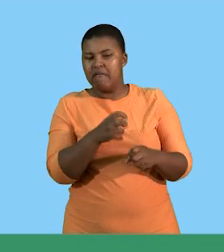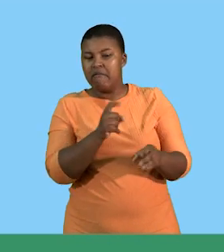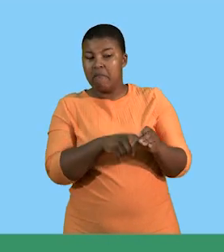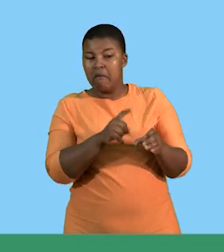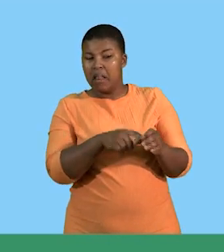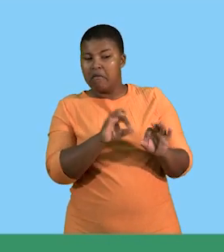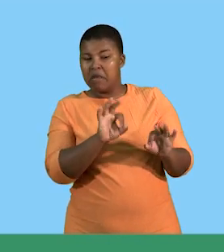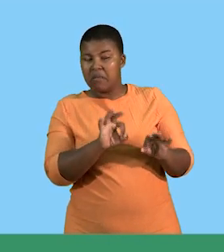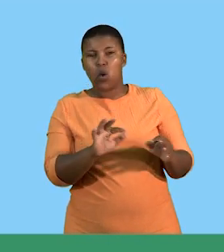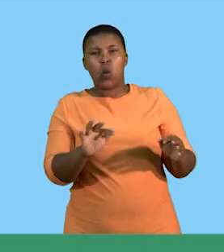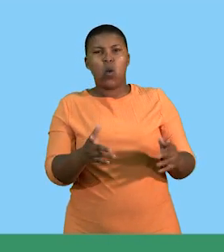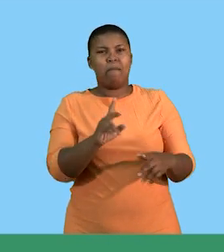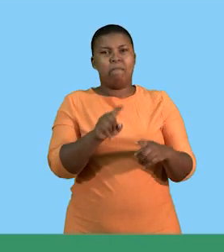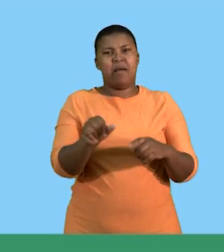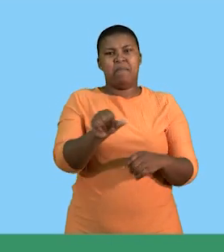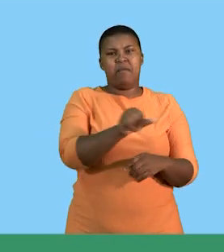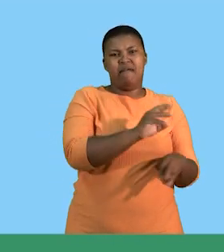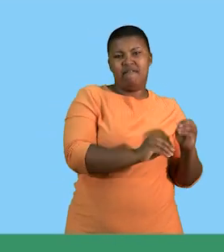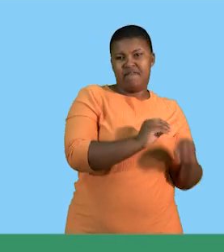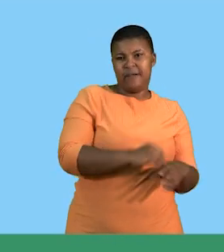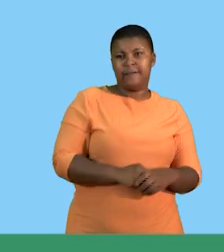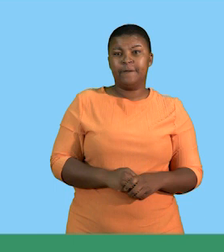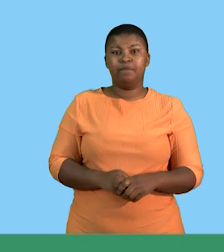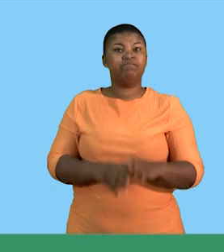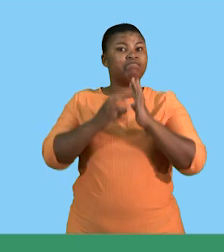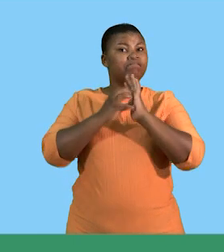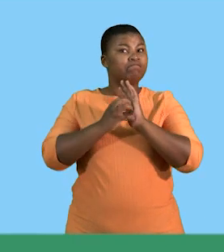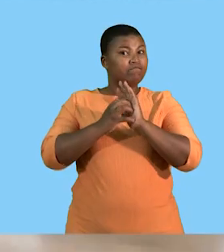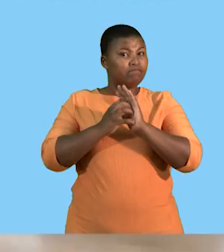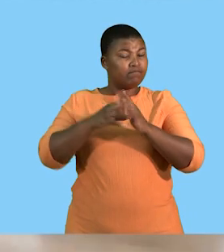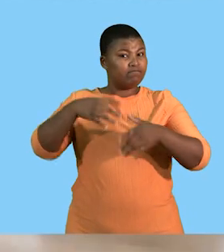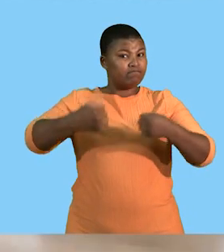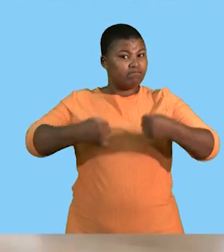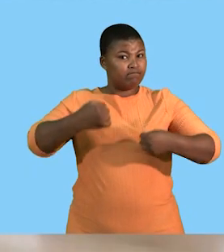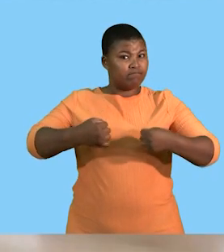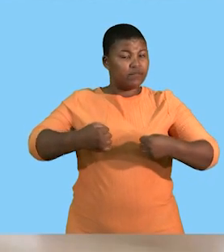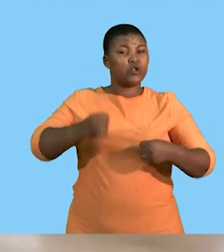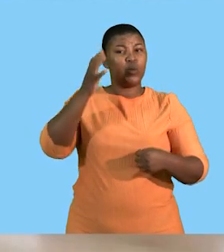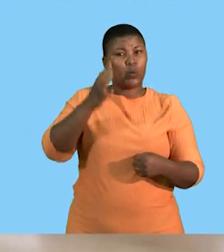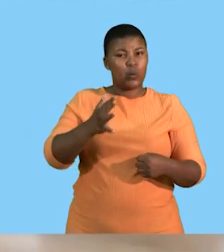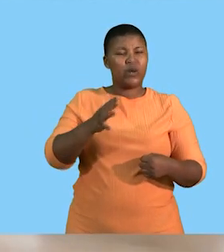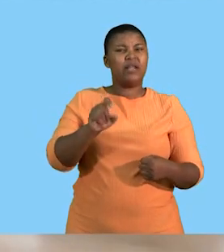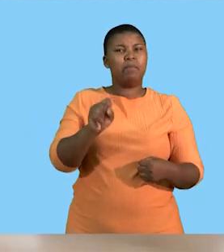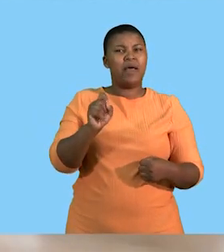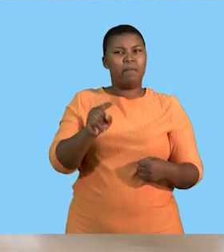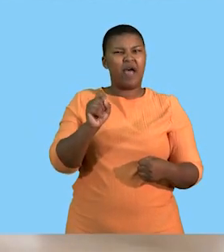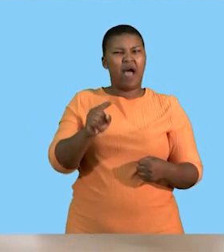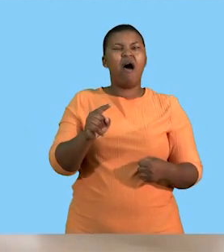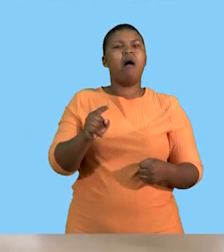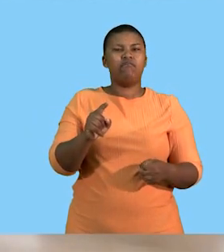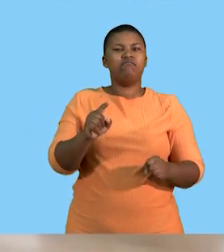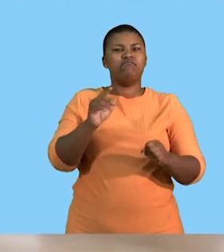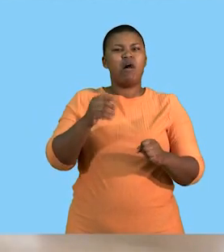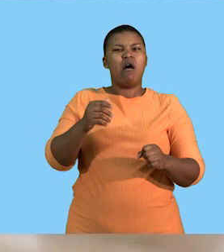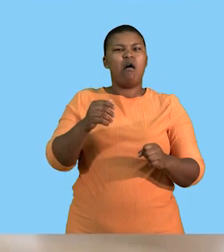of quality. So, for example, with cars, they will put a crash test dummy in the car and they